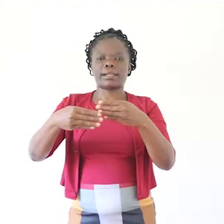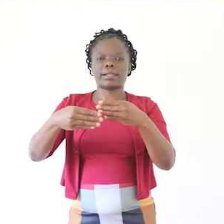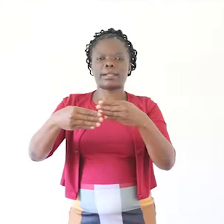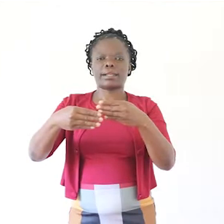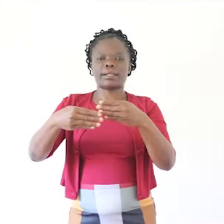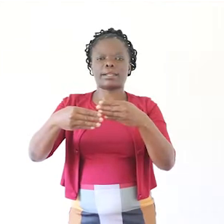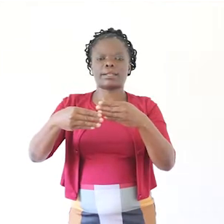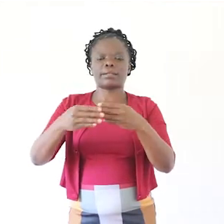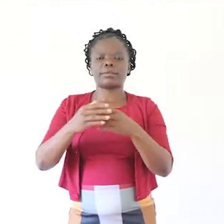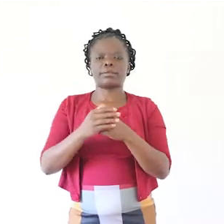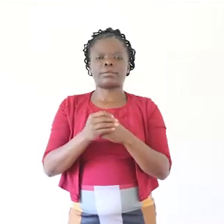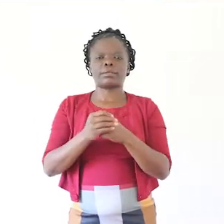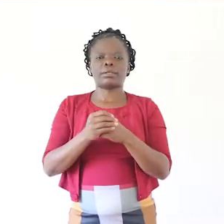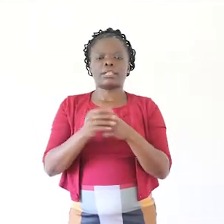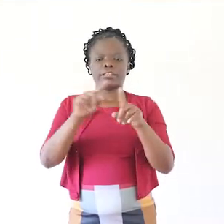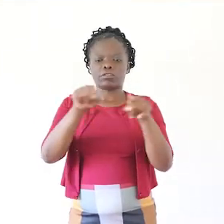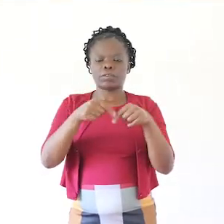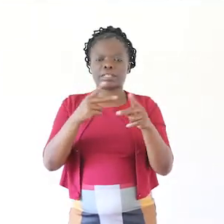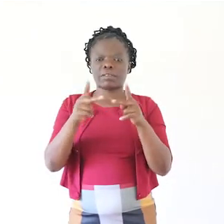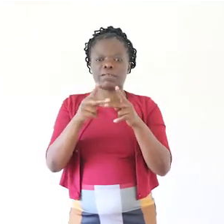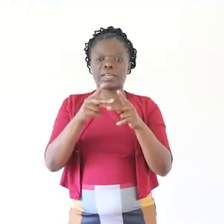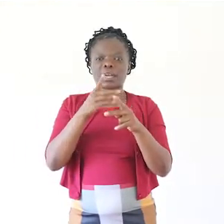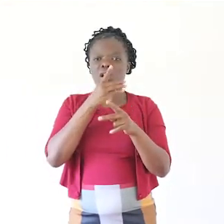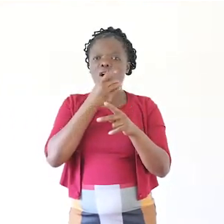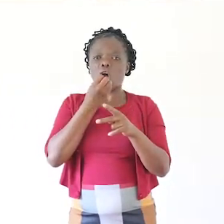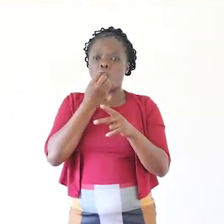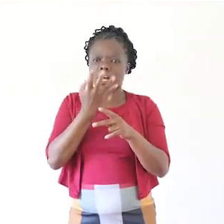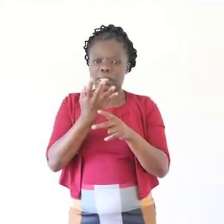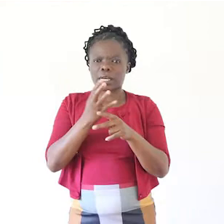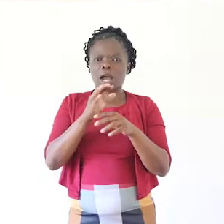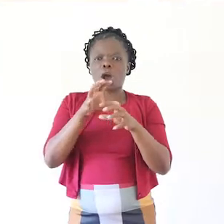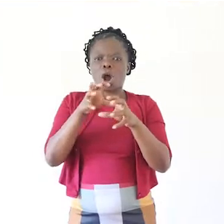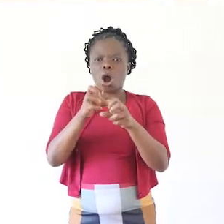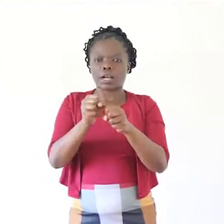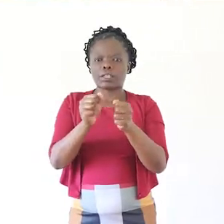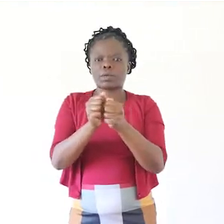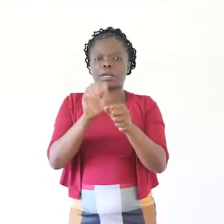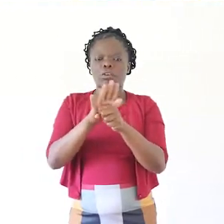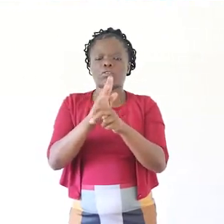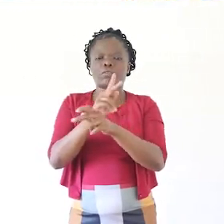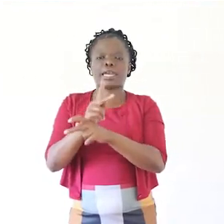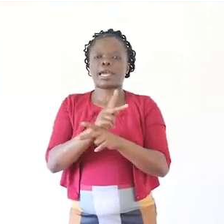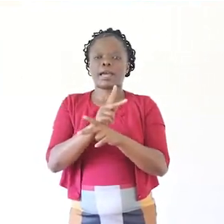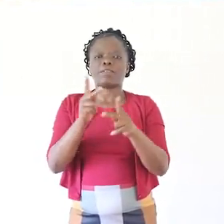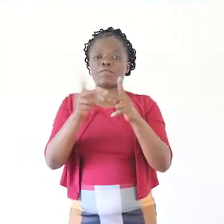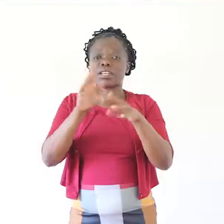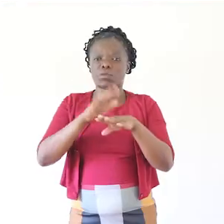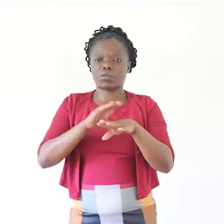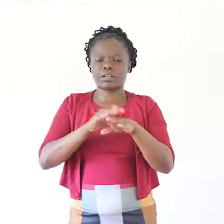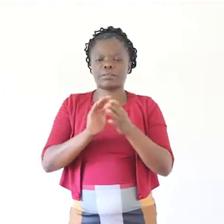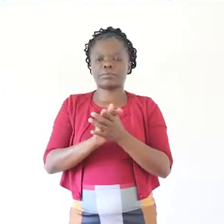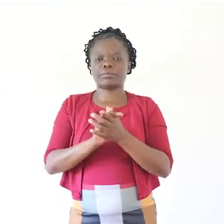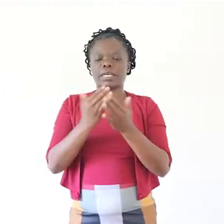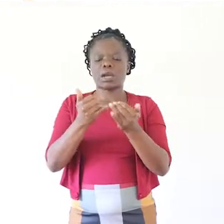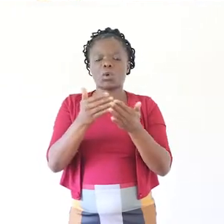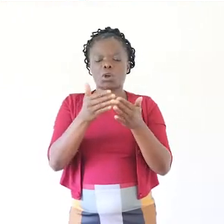very carefully. The sufuria is so hot. Okay, okay, okay. Very good.